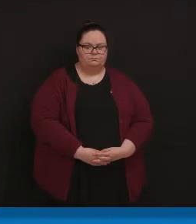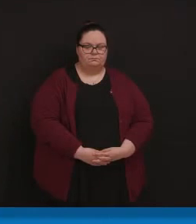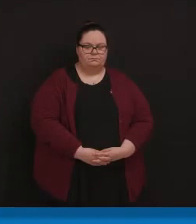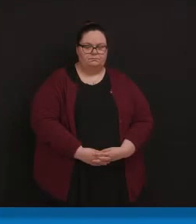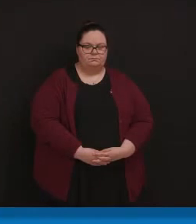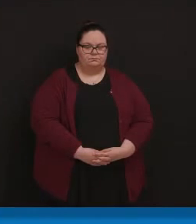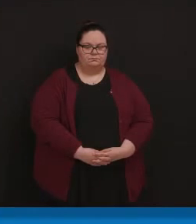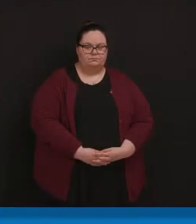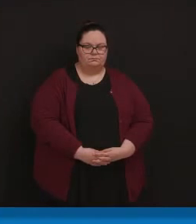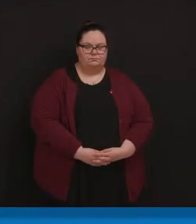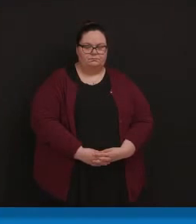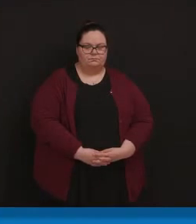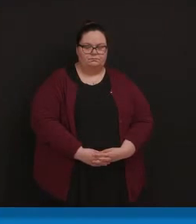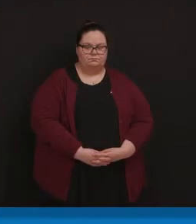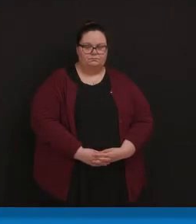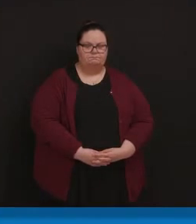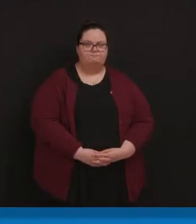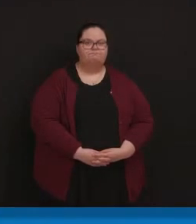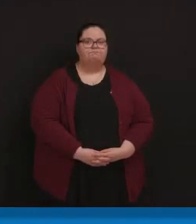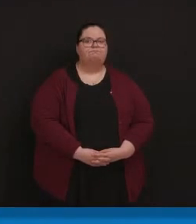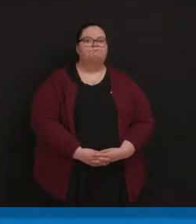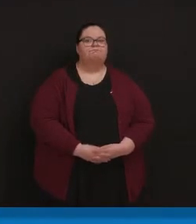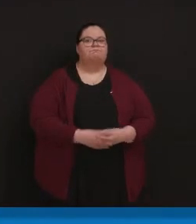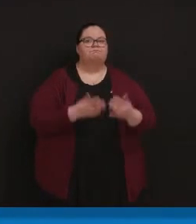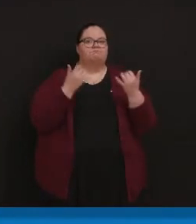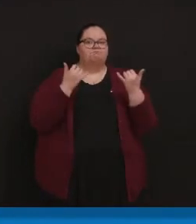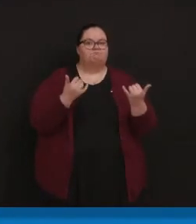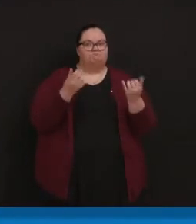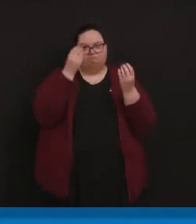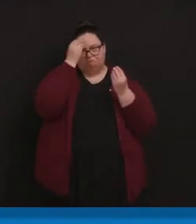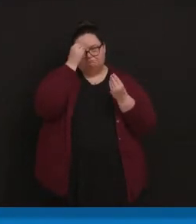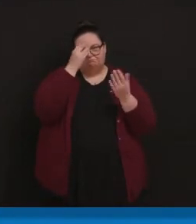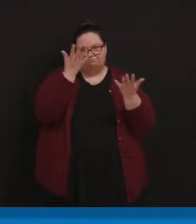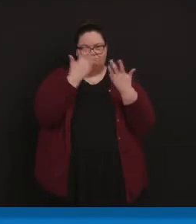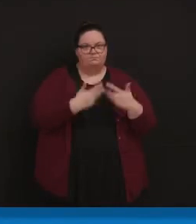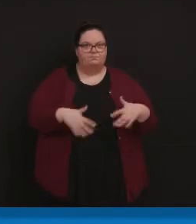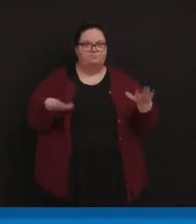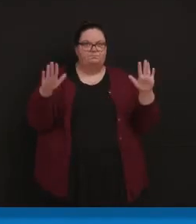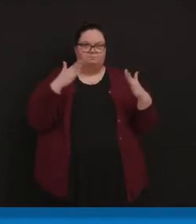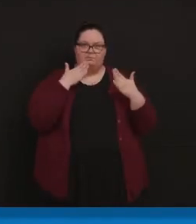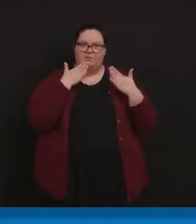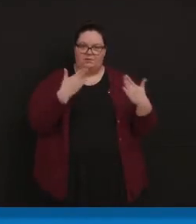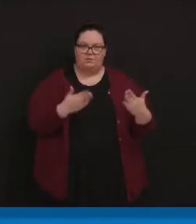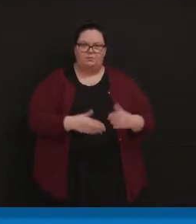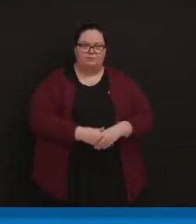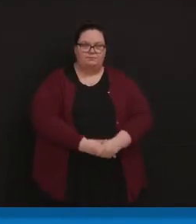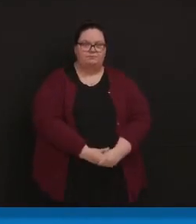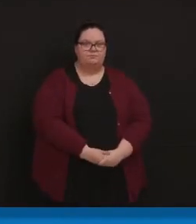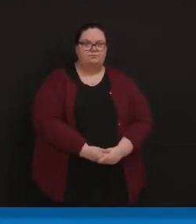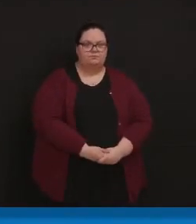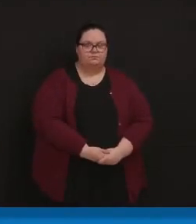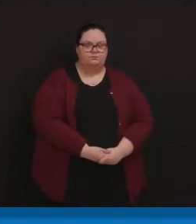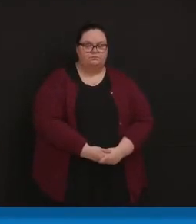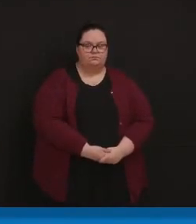Voilà la fin de notre mise à jour. Merci beaucoup tout le monde. That concludes today's update. Thank you very much.